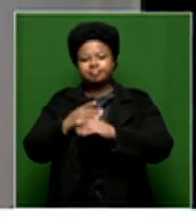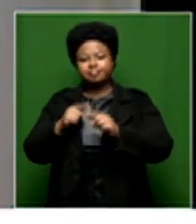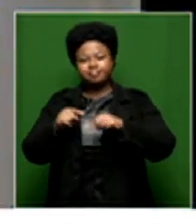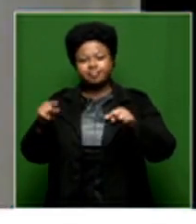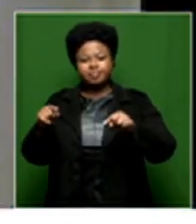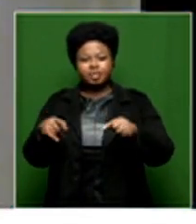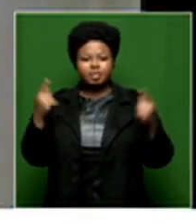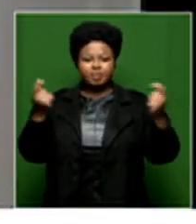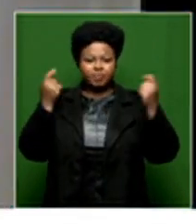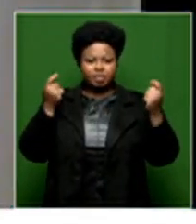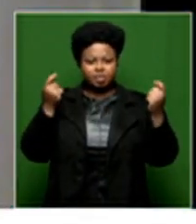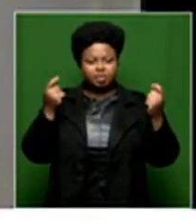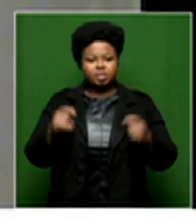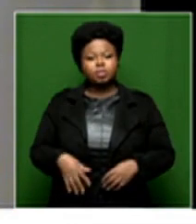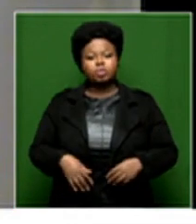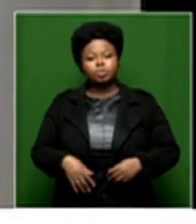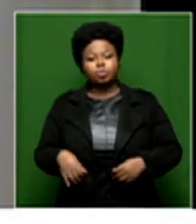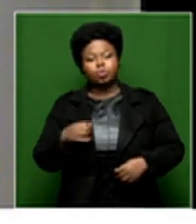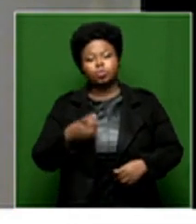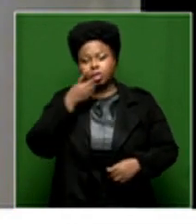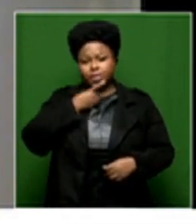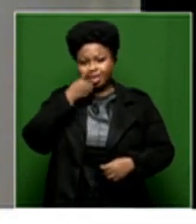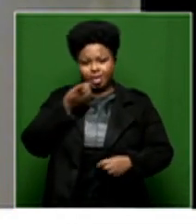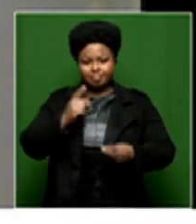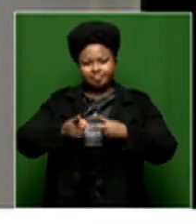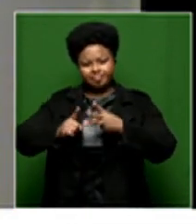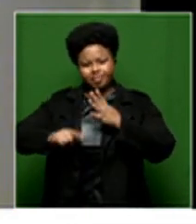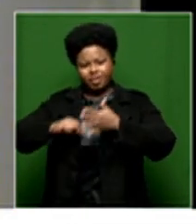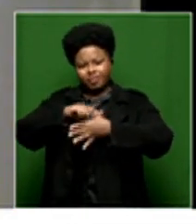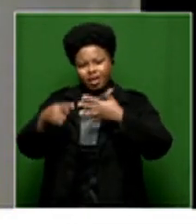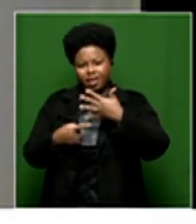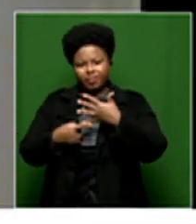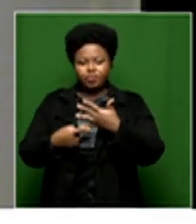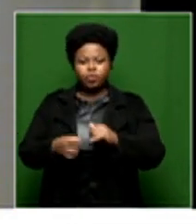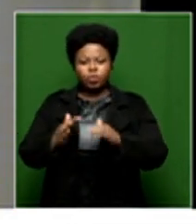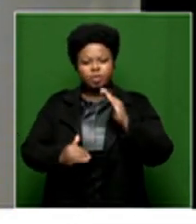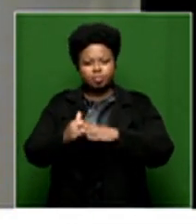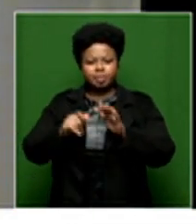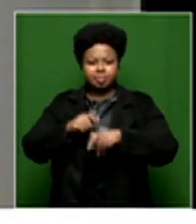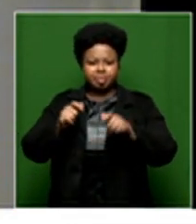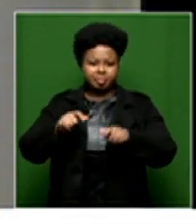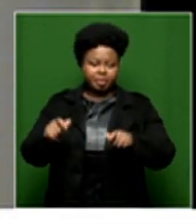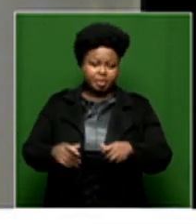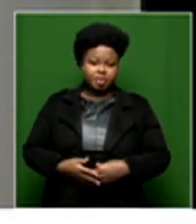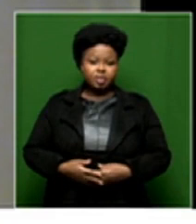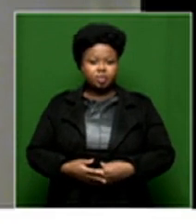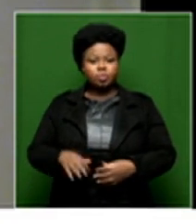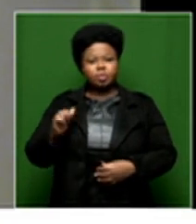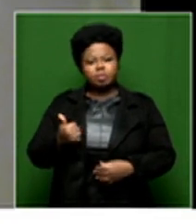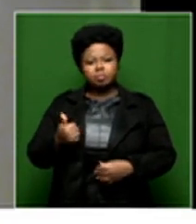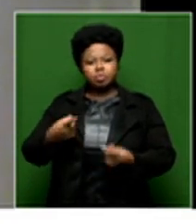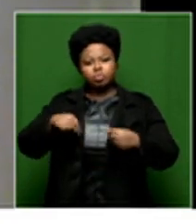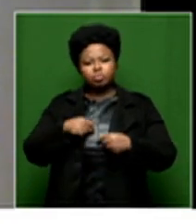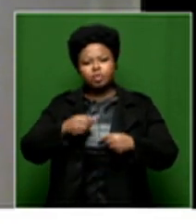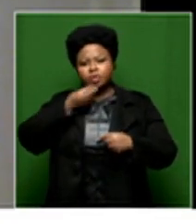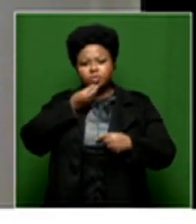where we did a 5-course dinner just for a limited 20 people, and so we did this 5-course,